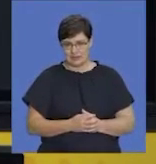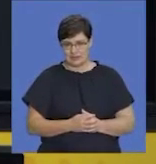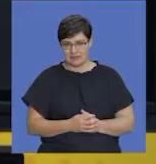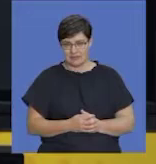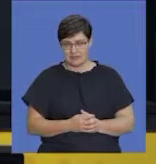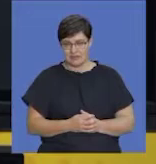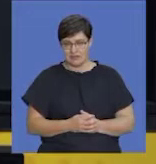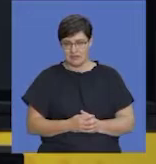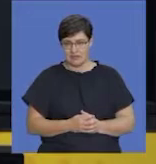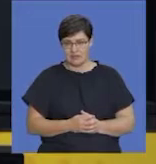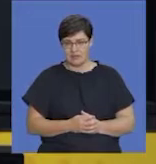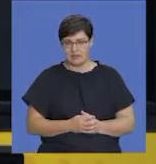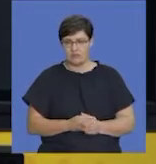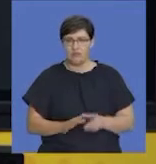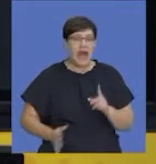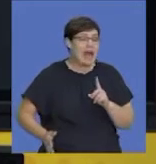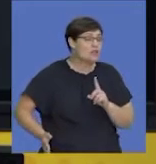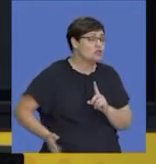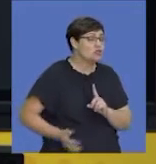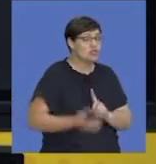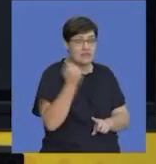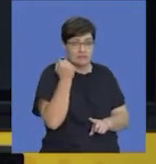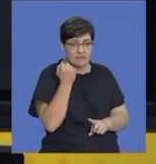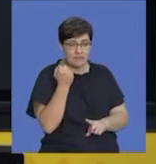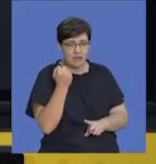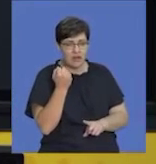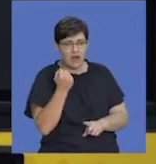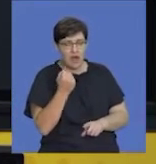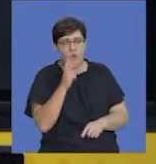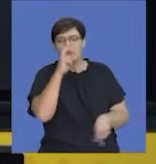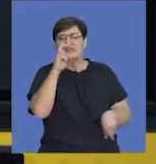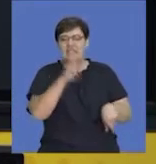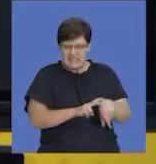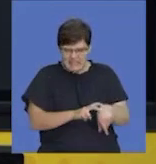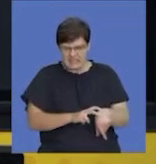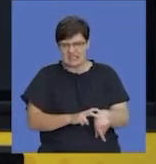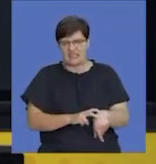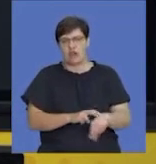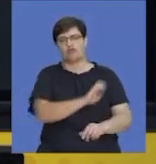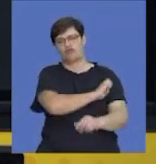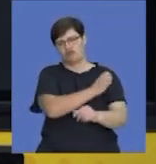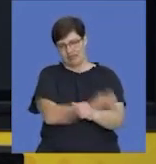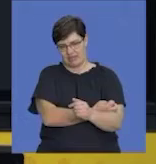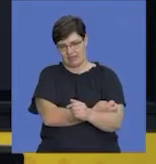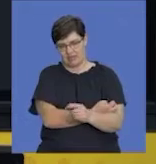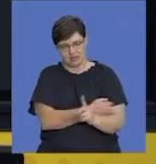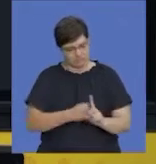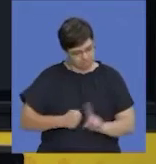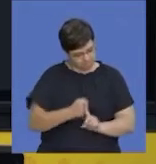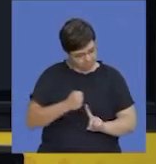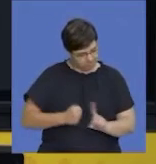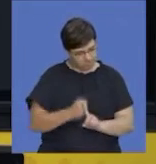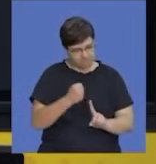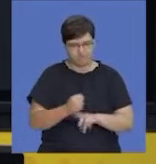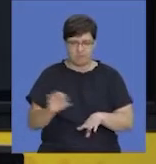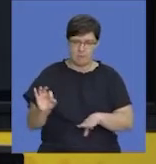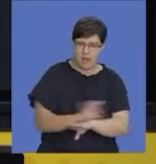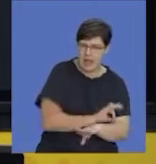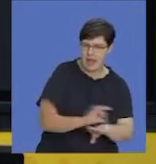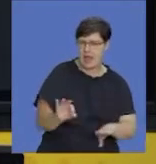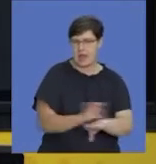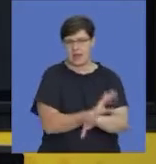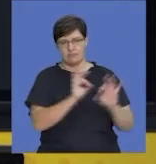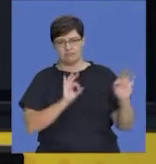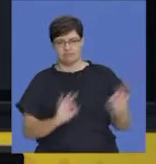But to achieve something takes a lot of strength, it takes a lot of effort and a lot of